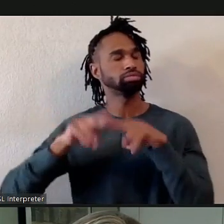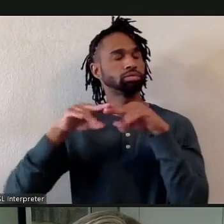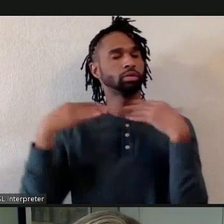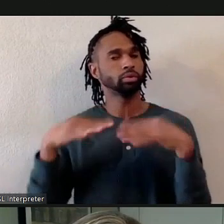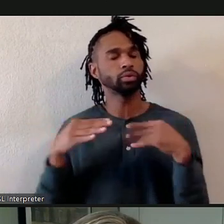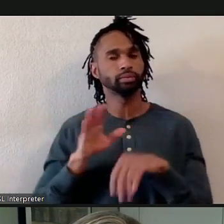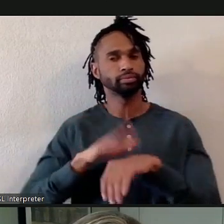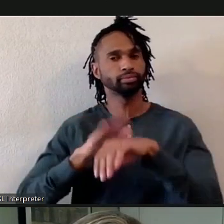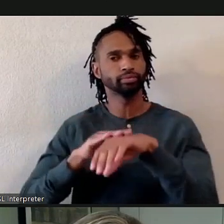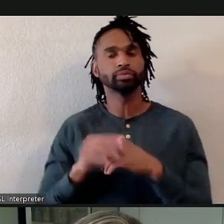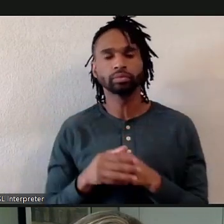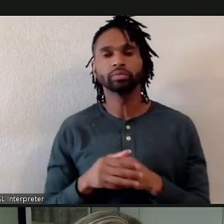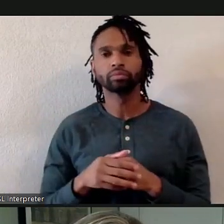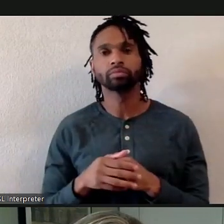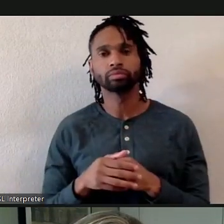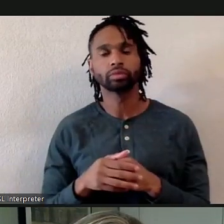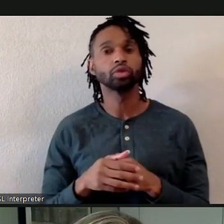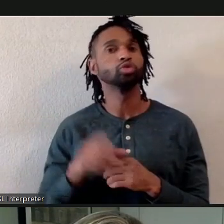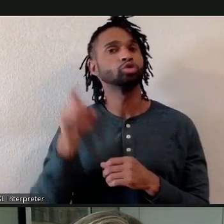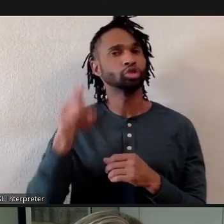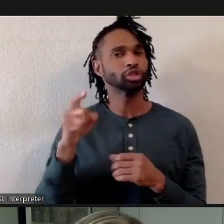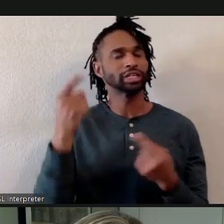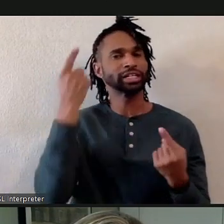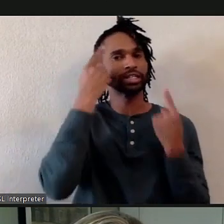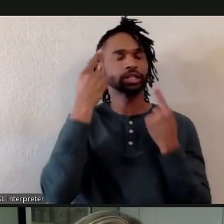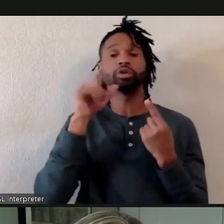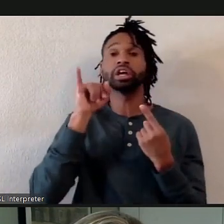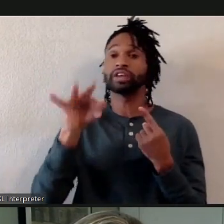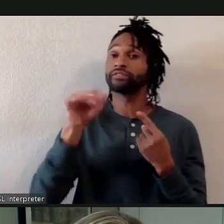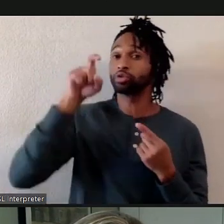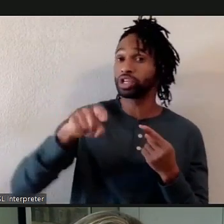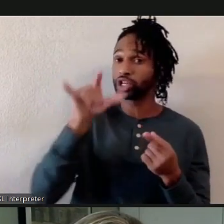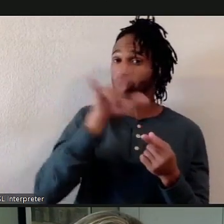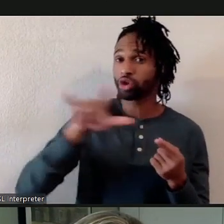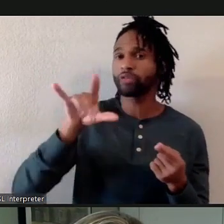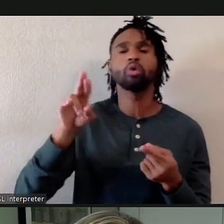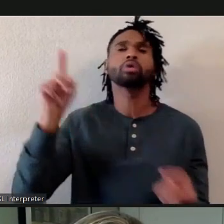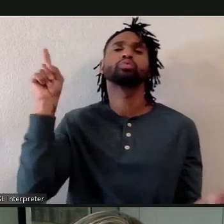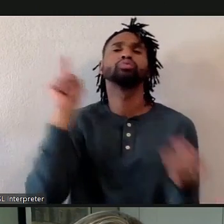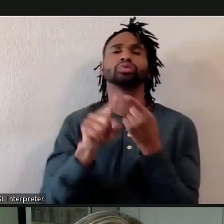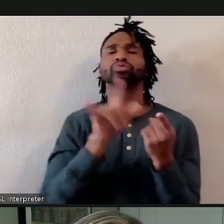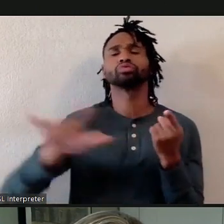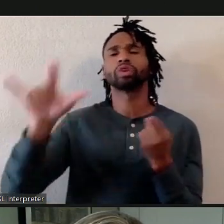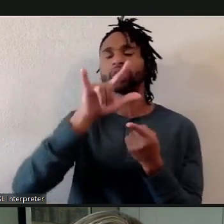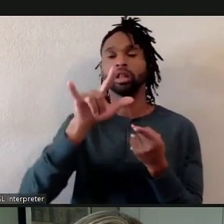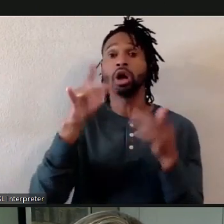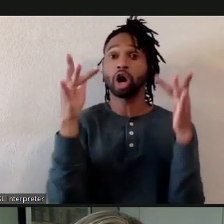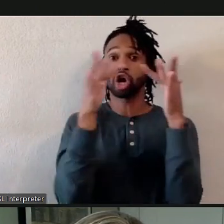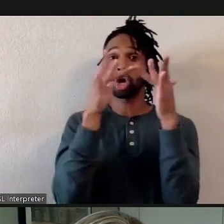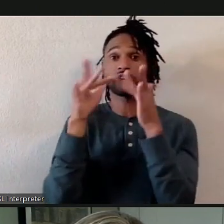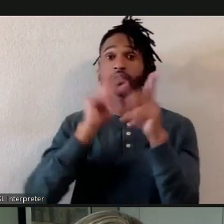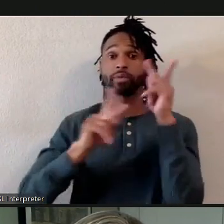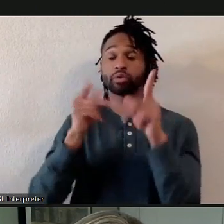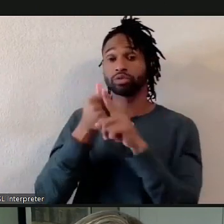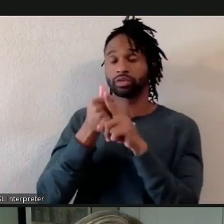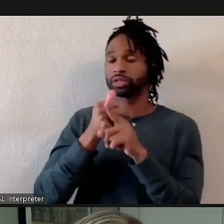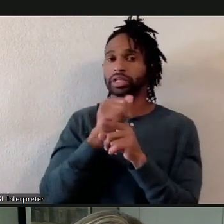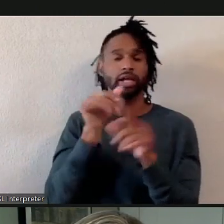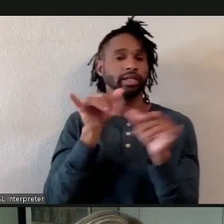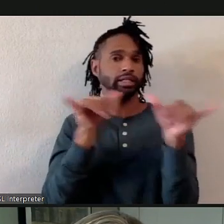again, certainly consider whether you need to travel or can reduce travel. Contacts among people who are not in the same